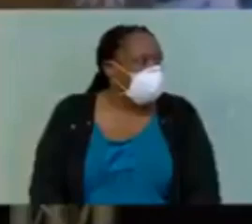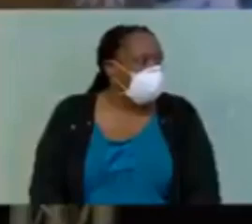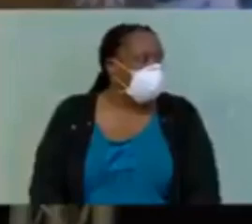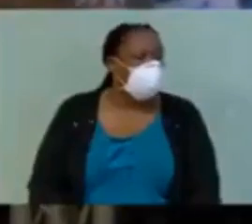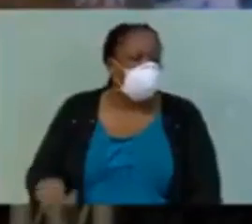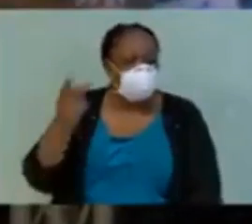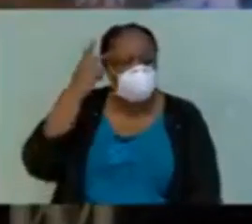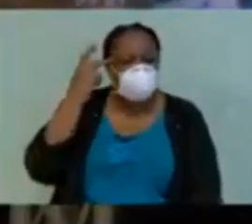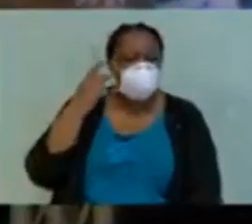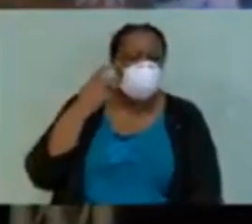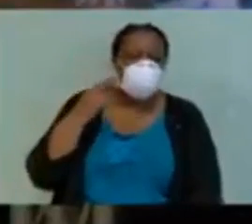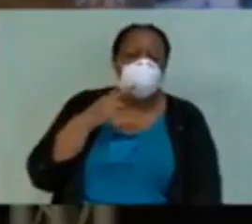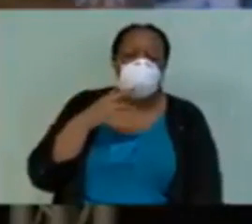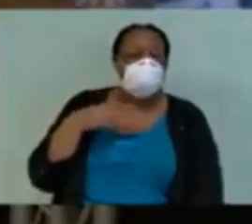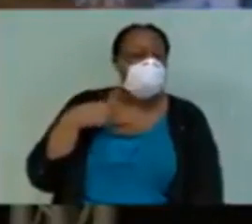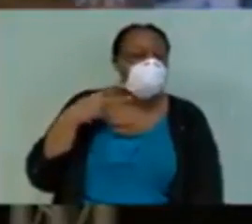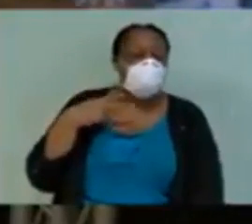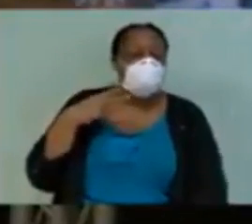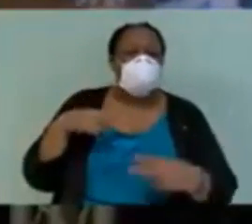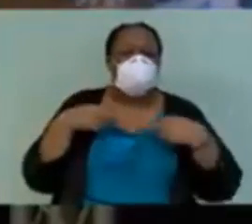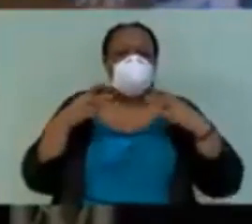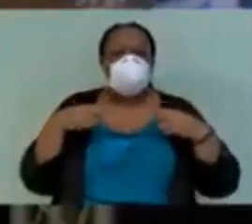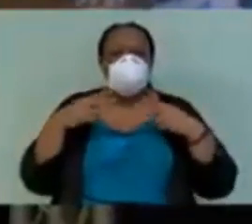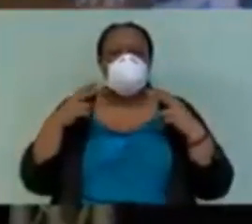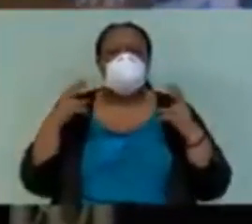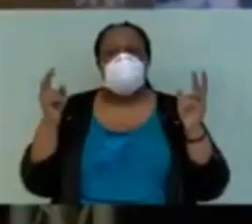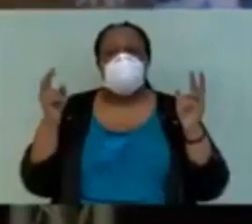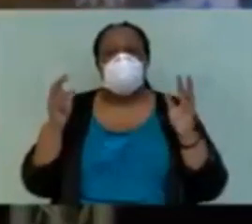Everyone played their part, and also